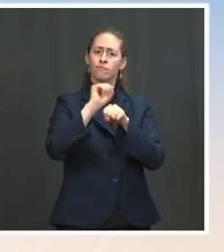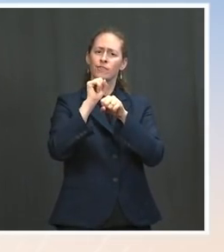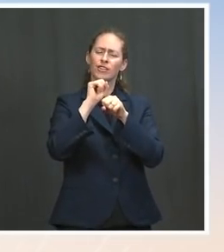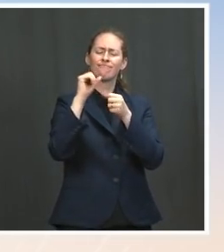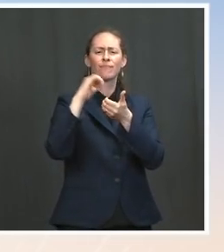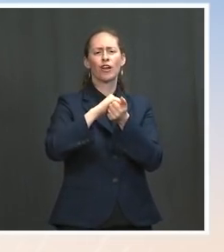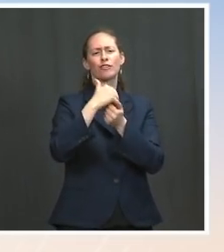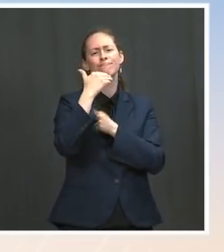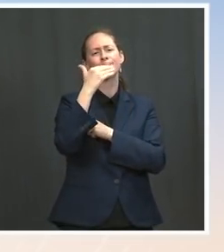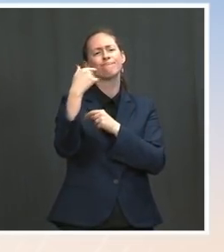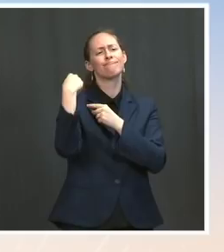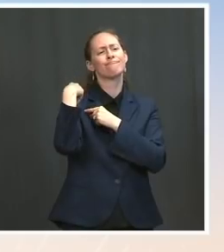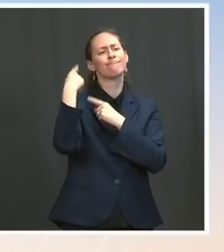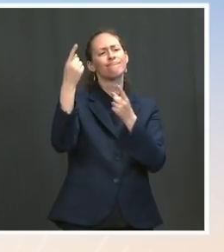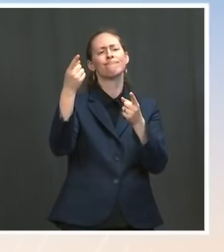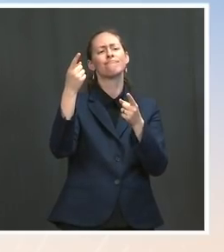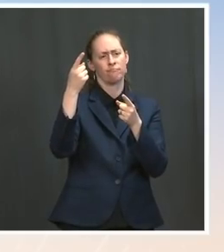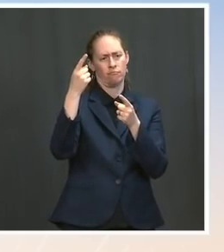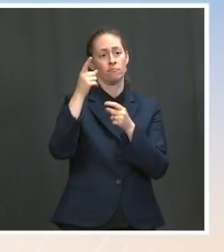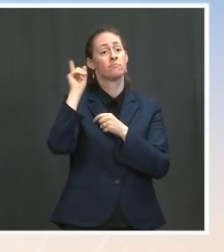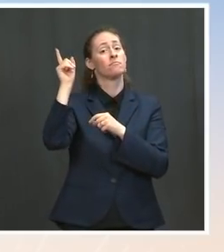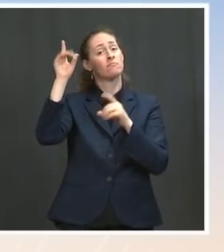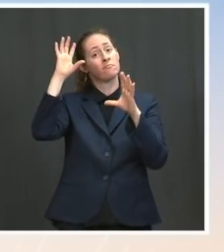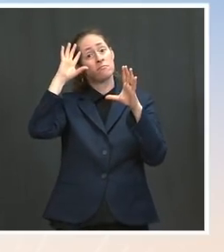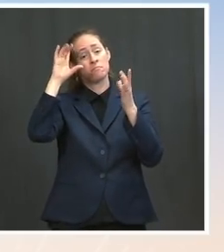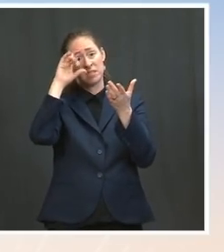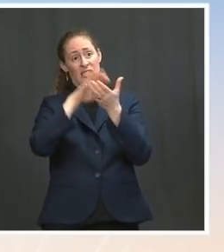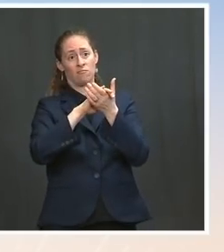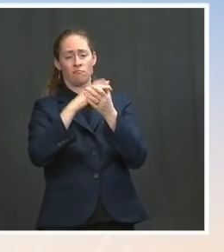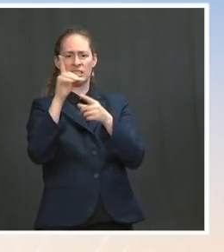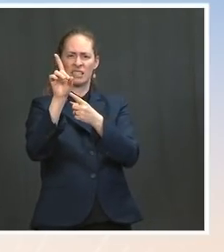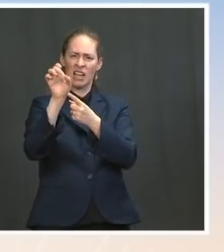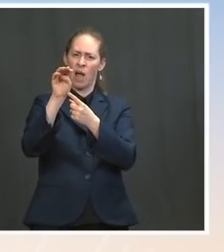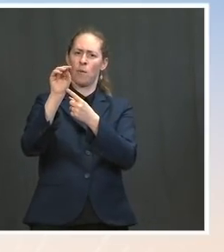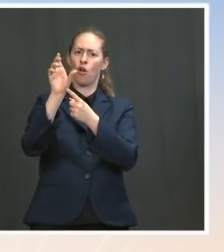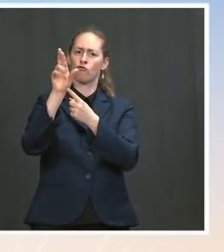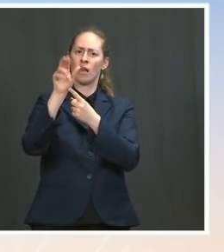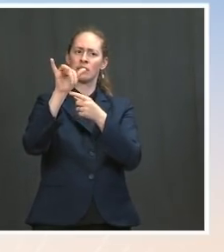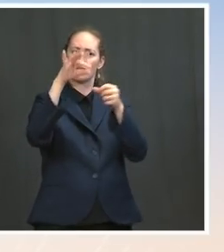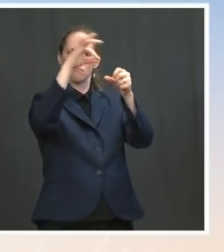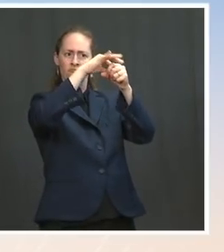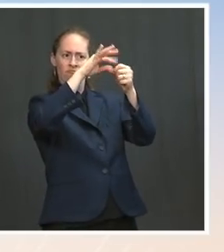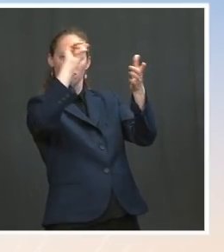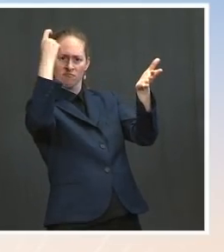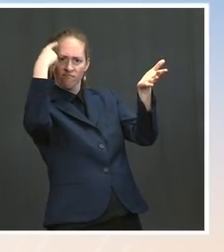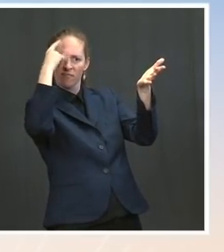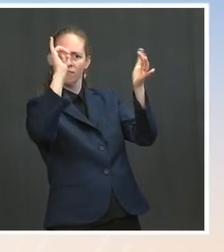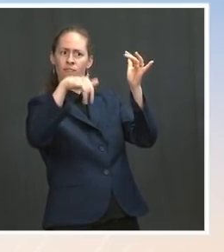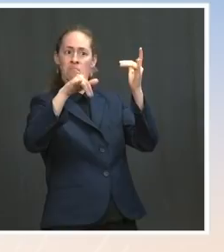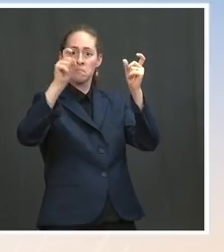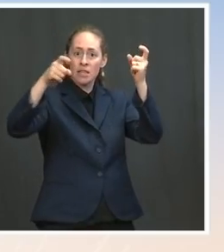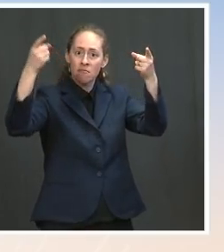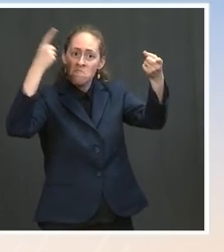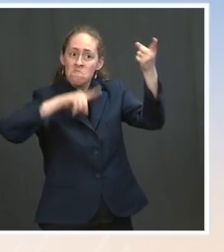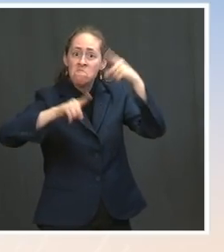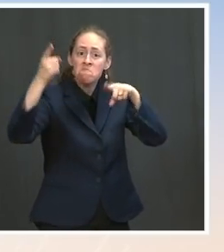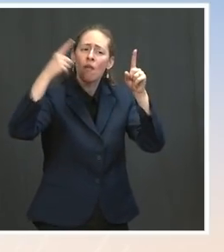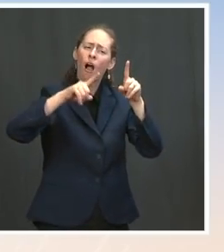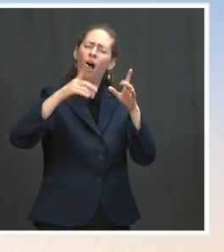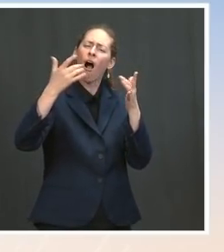also believes that in democracy, we don't have to see eye to eye on every detail of every single issue in order to work together, and he's certainly